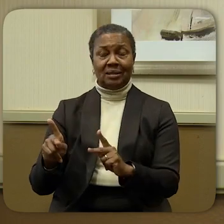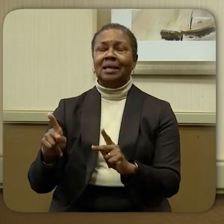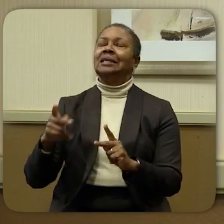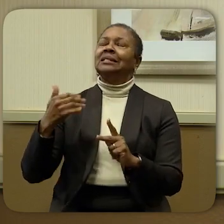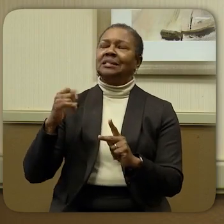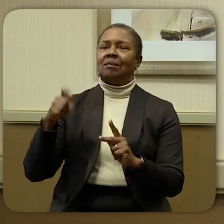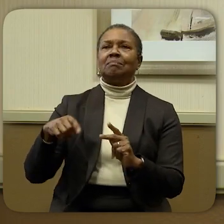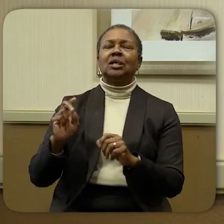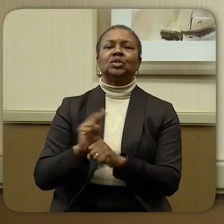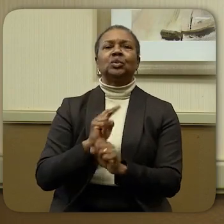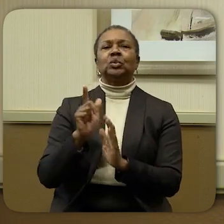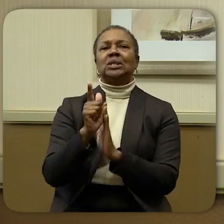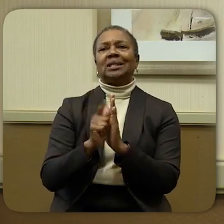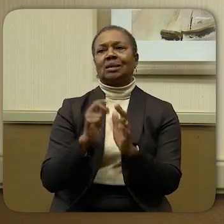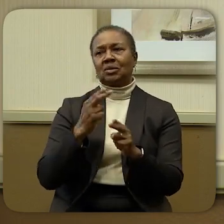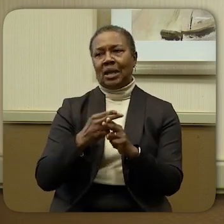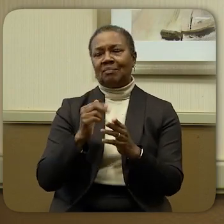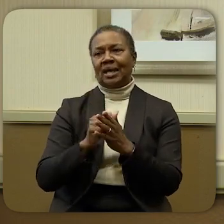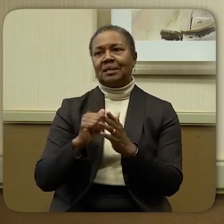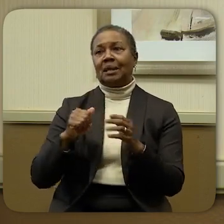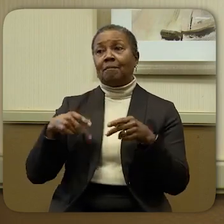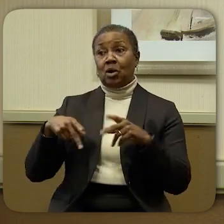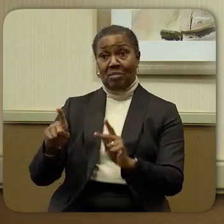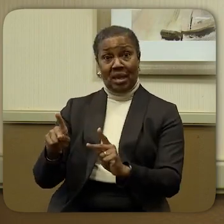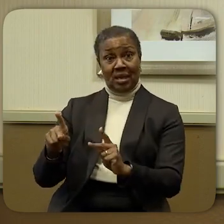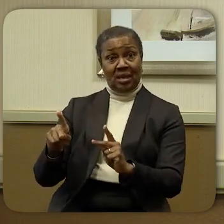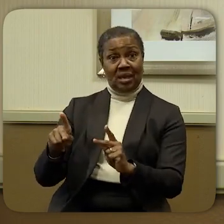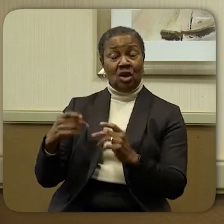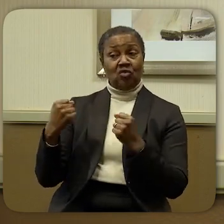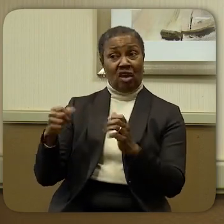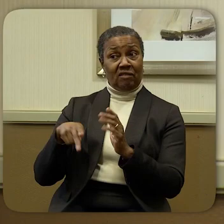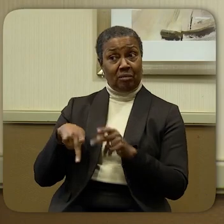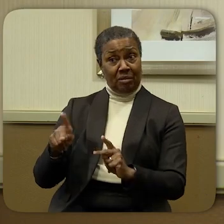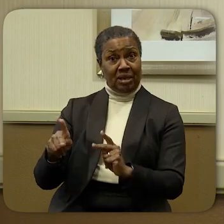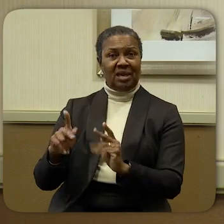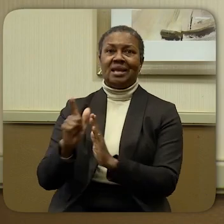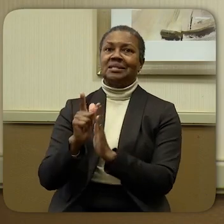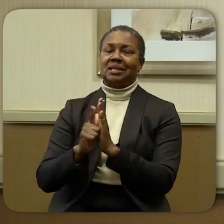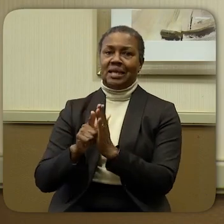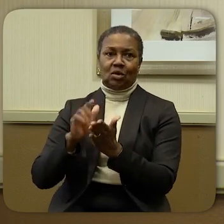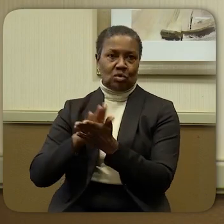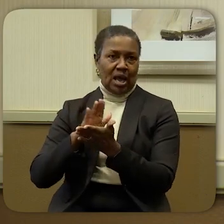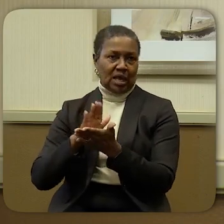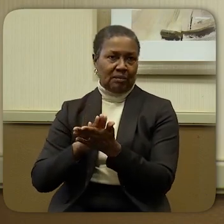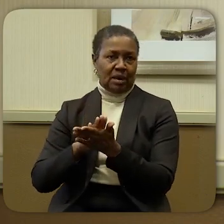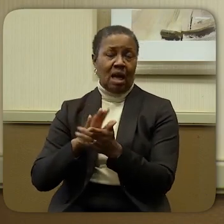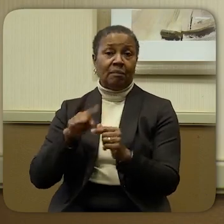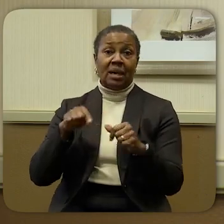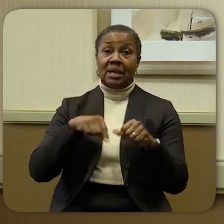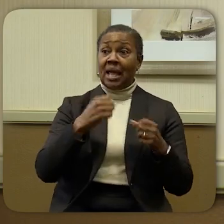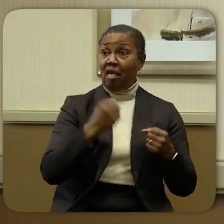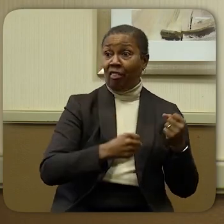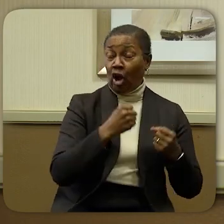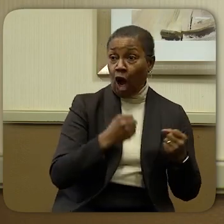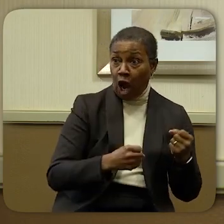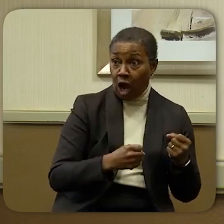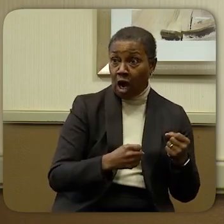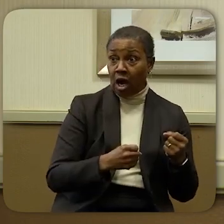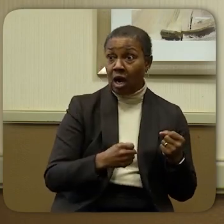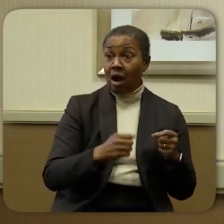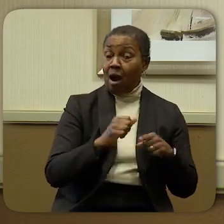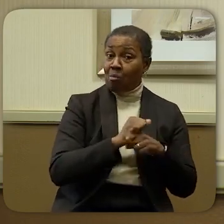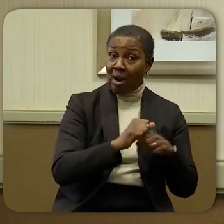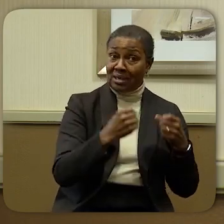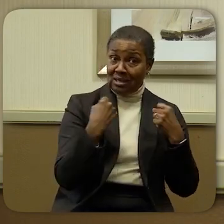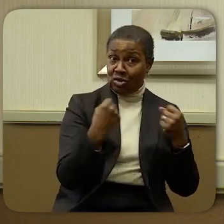name because that's like a legal document. But while they're in the car with you practicing driving, you can call them whatever name